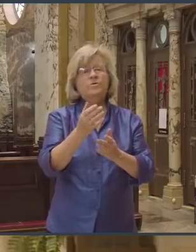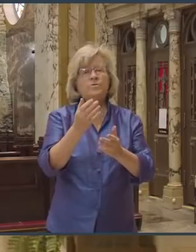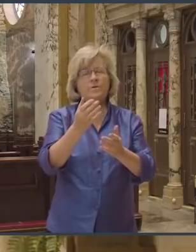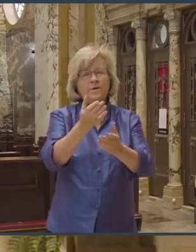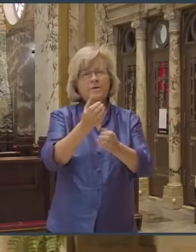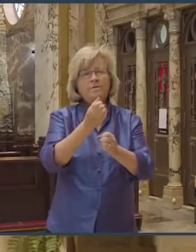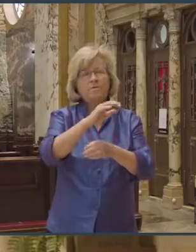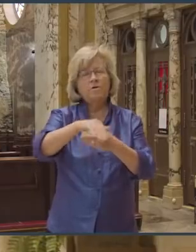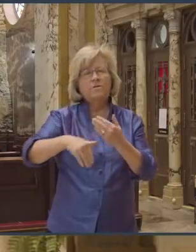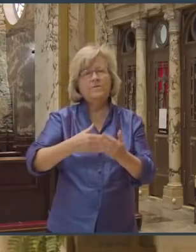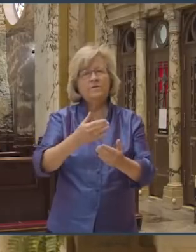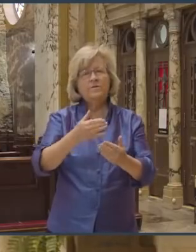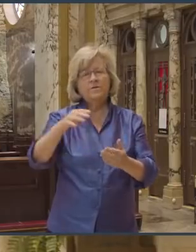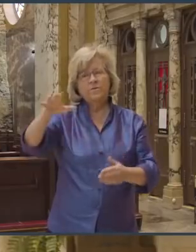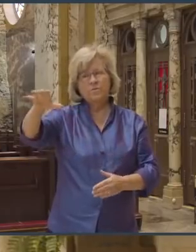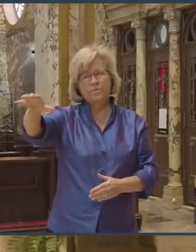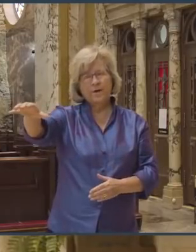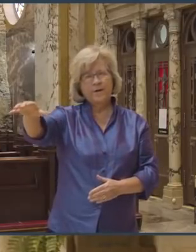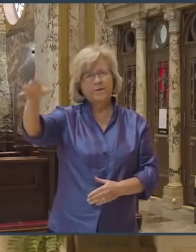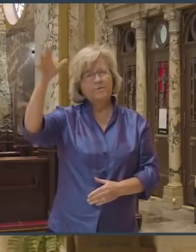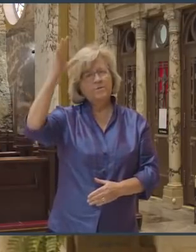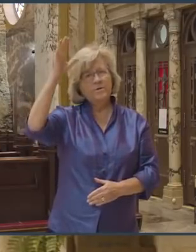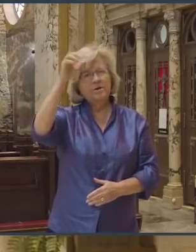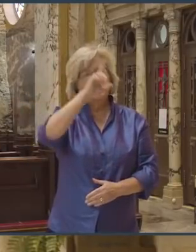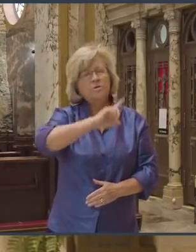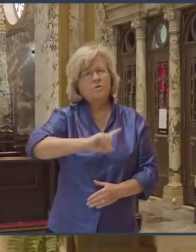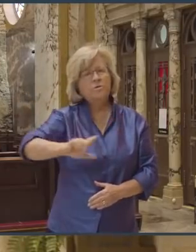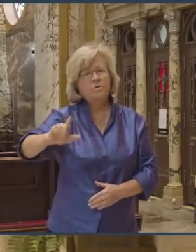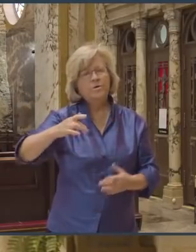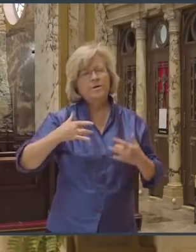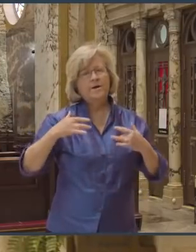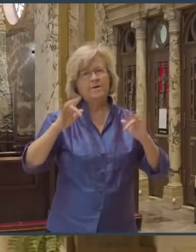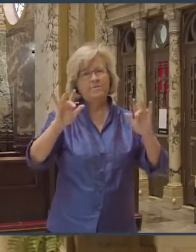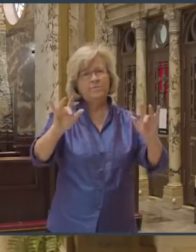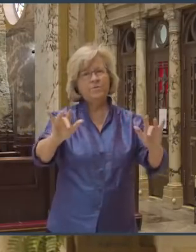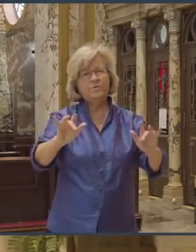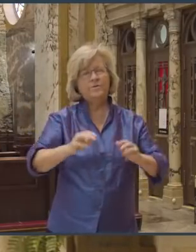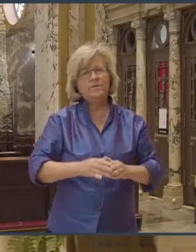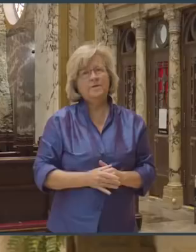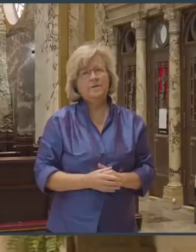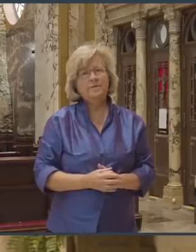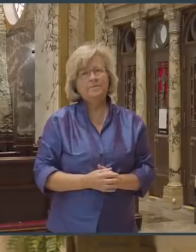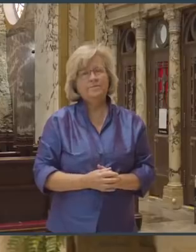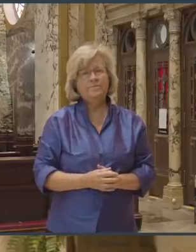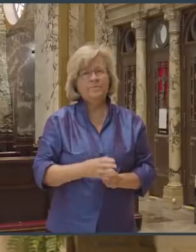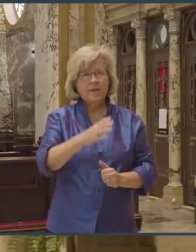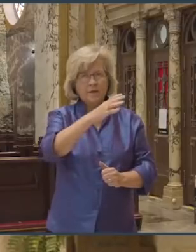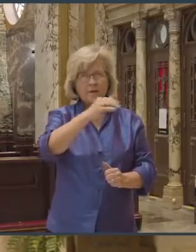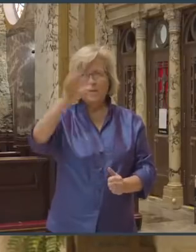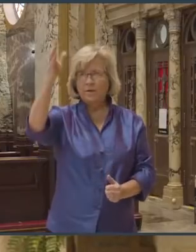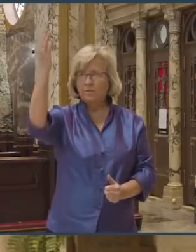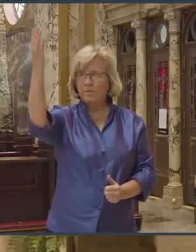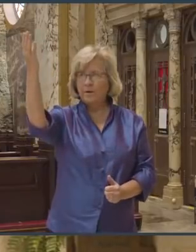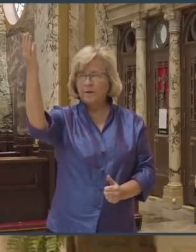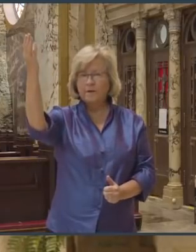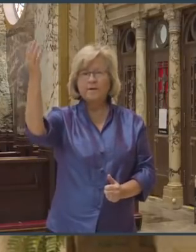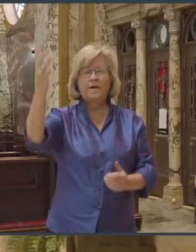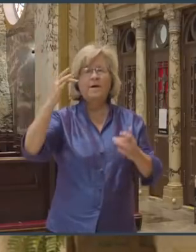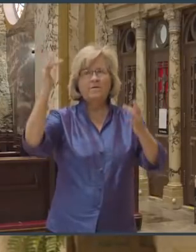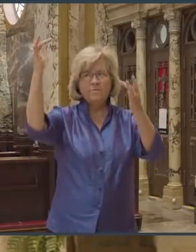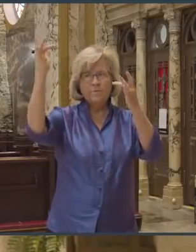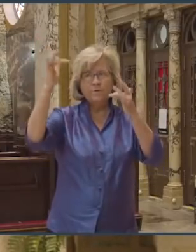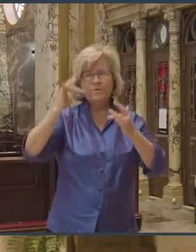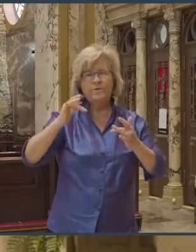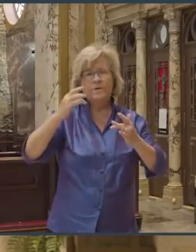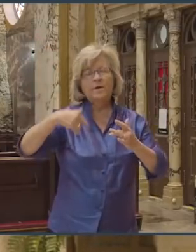always now at the right hand of the Father. Lord, have mercy. Lord, have mercy. And may Almighty God have mercy on